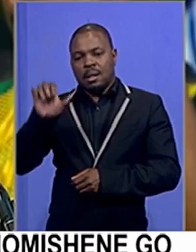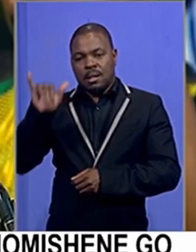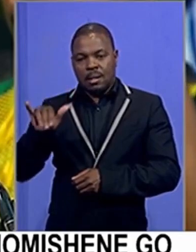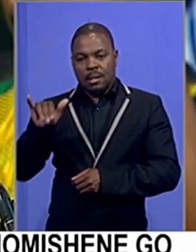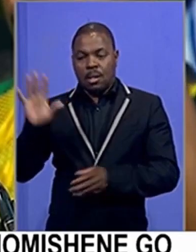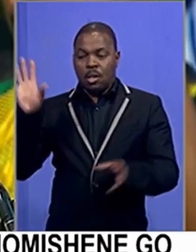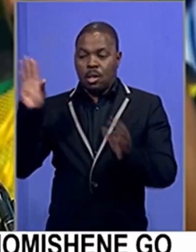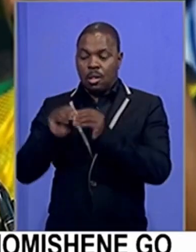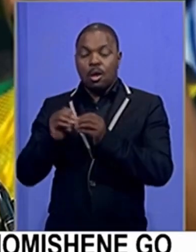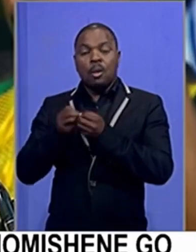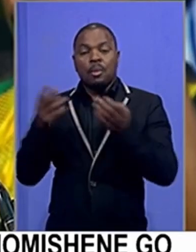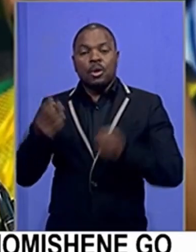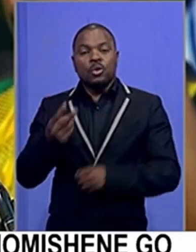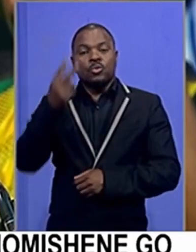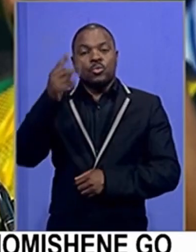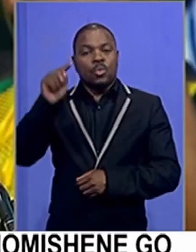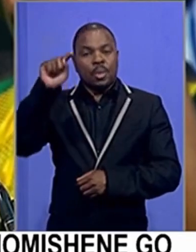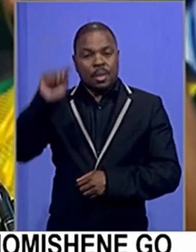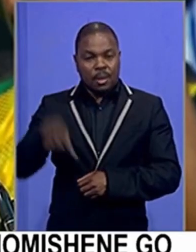the total is